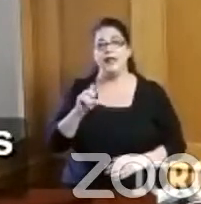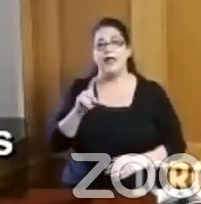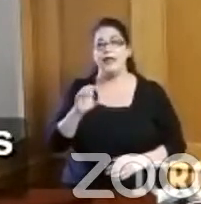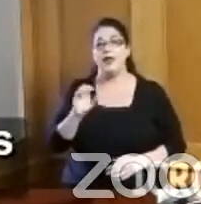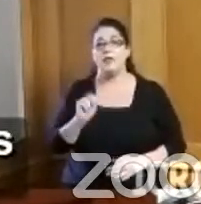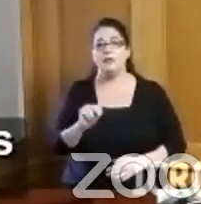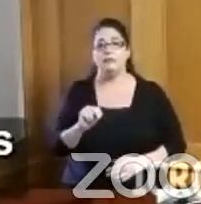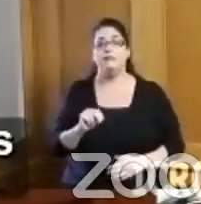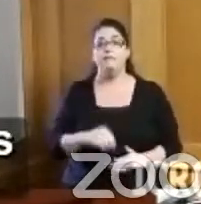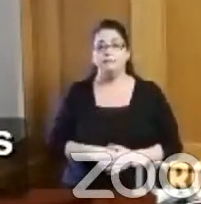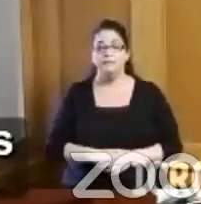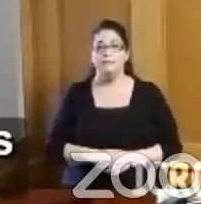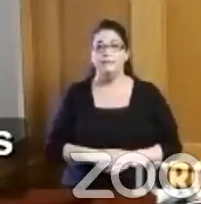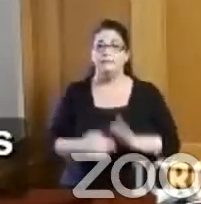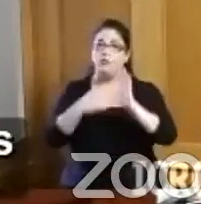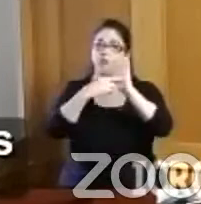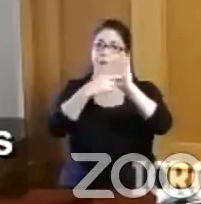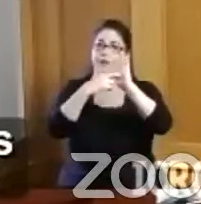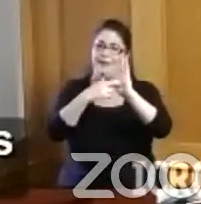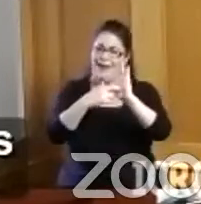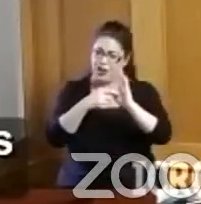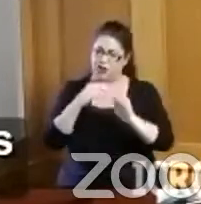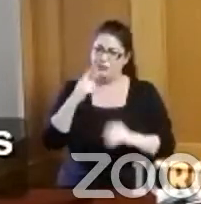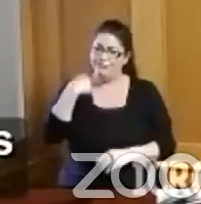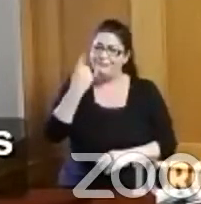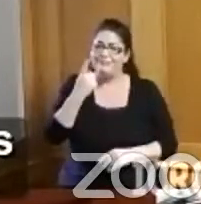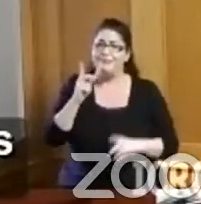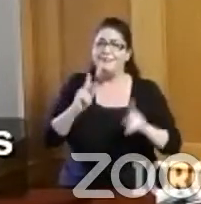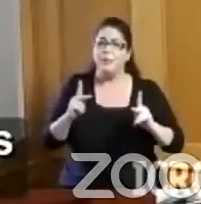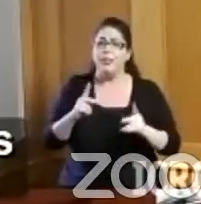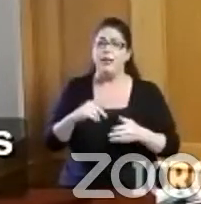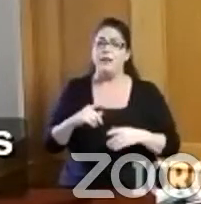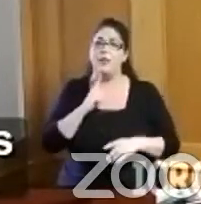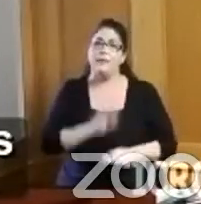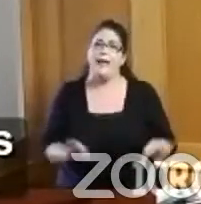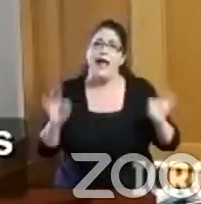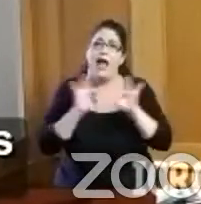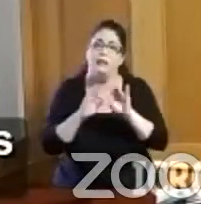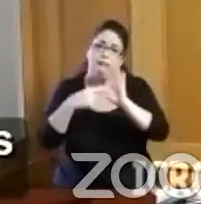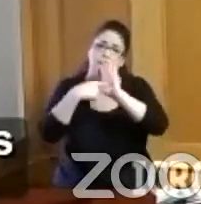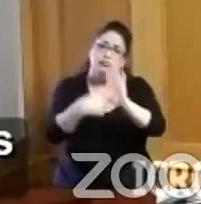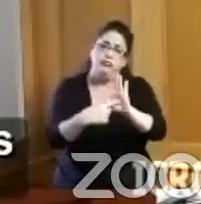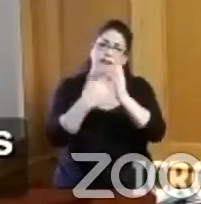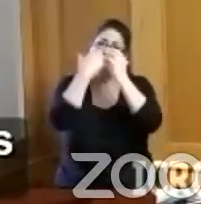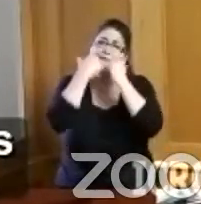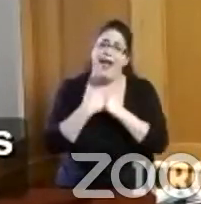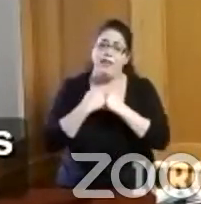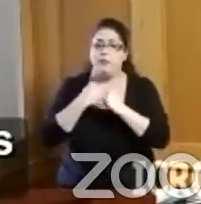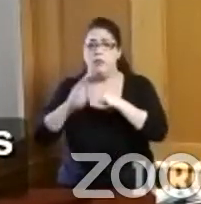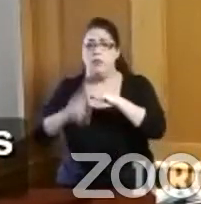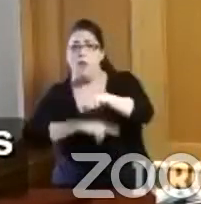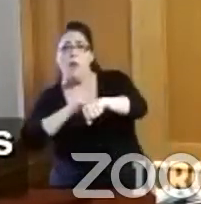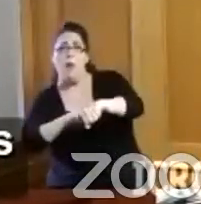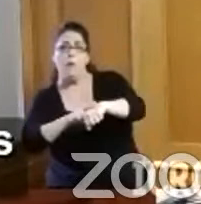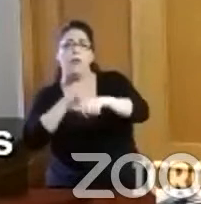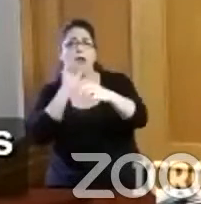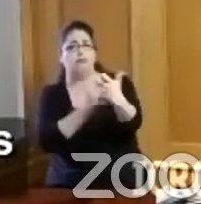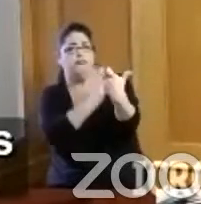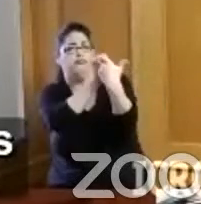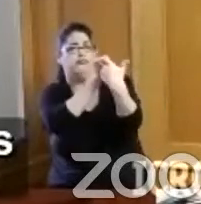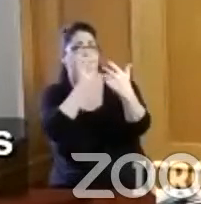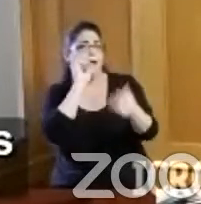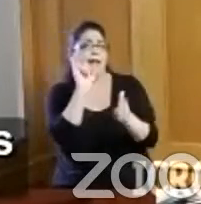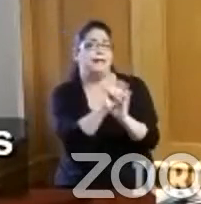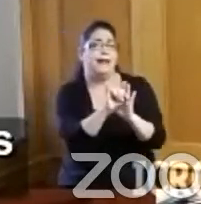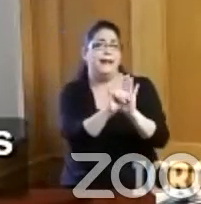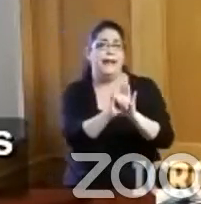As we all know, representation matters. It is integral to expressing value, normalcy, and affirmation of one's identity.